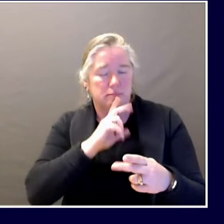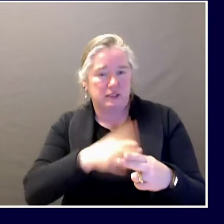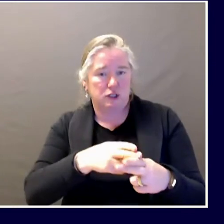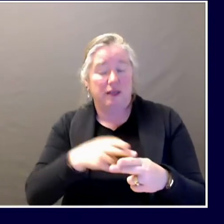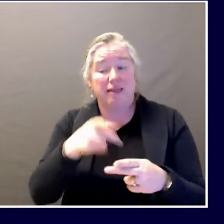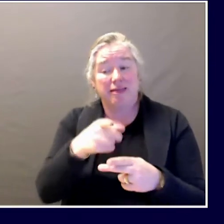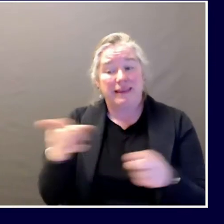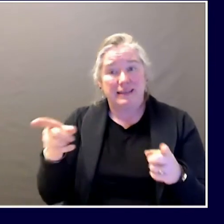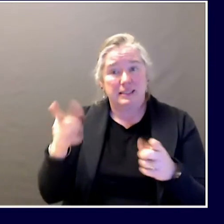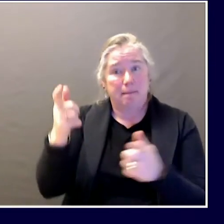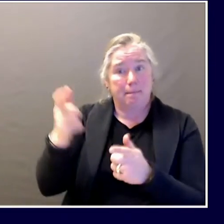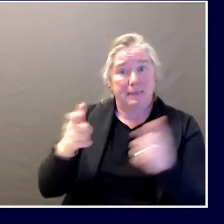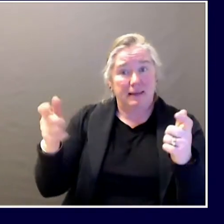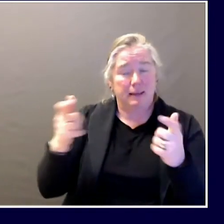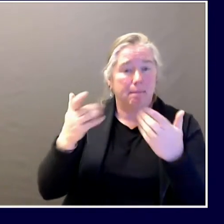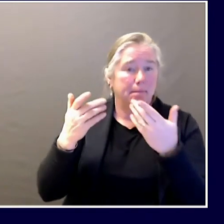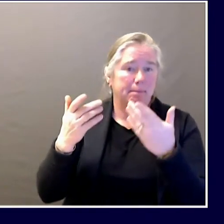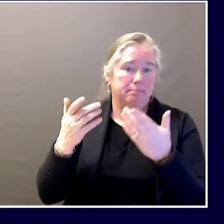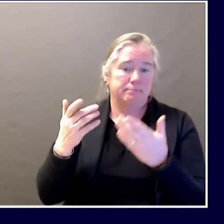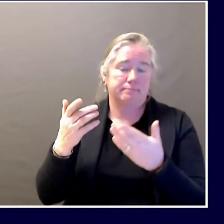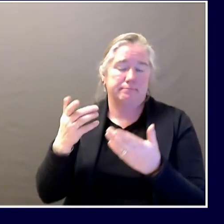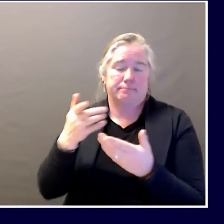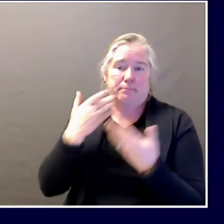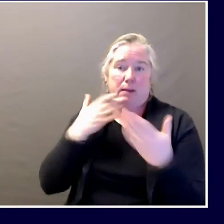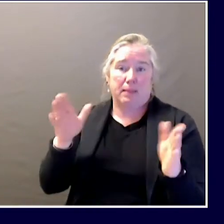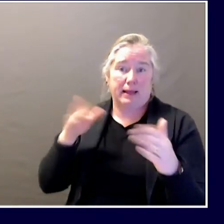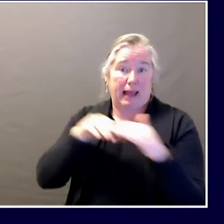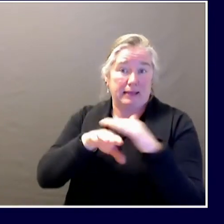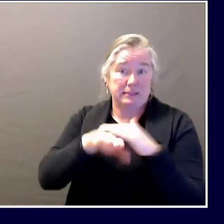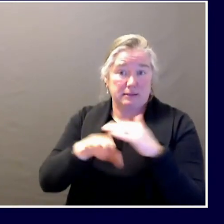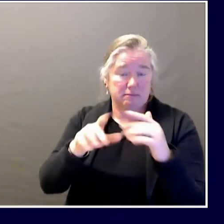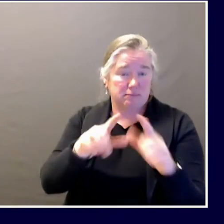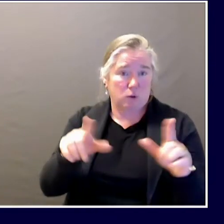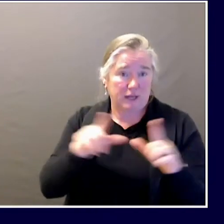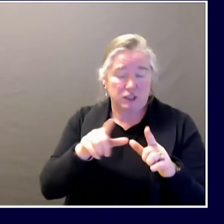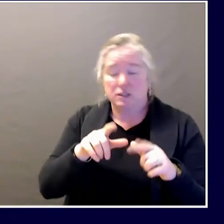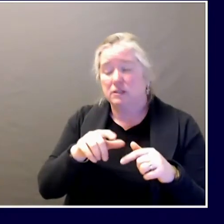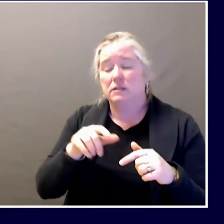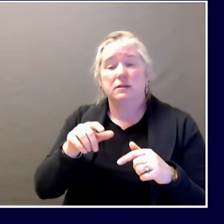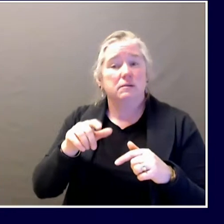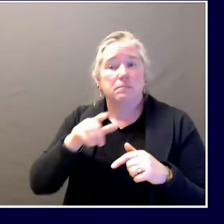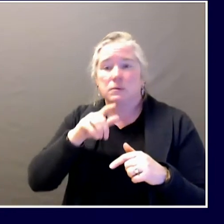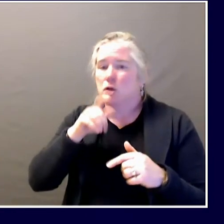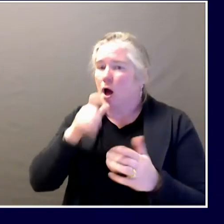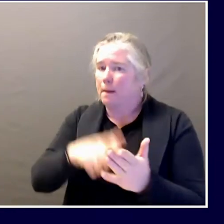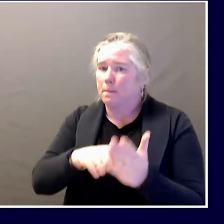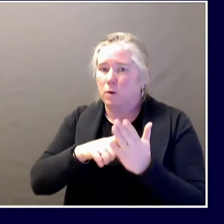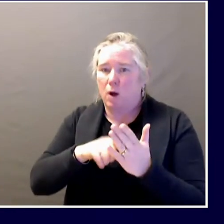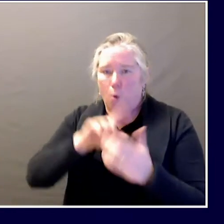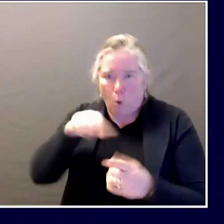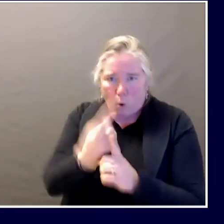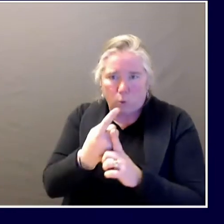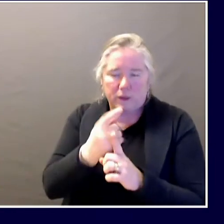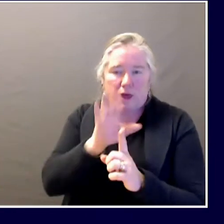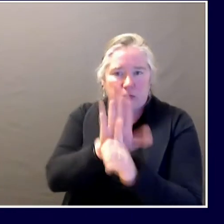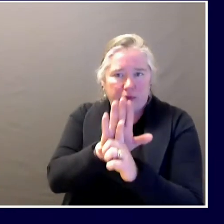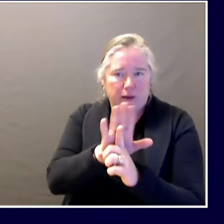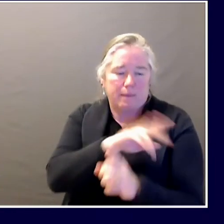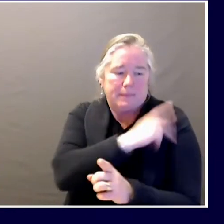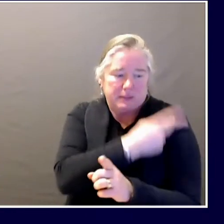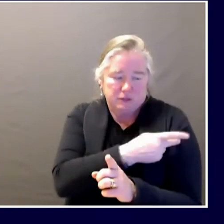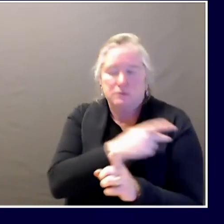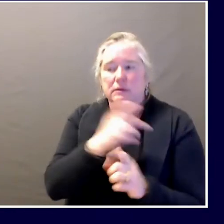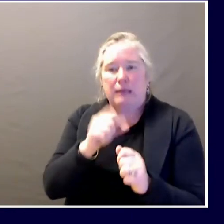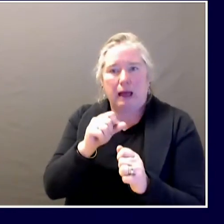sites open up their doors, not just to their own patients, but to anybody, irrespective of whether they're a patient. As we get more supply,